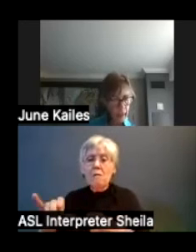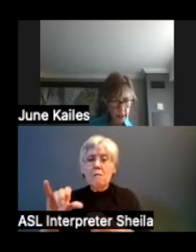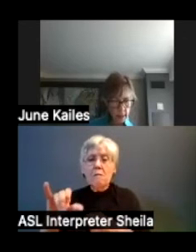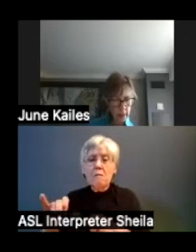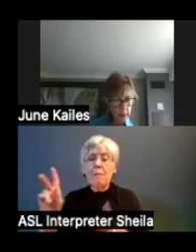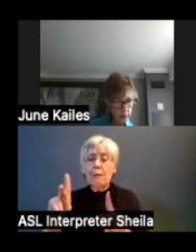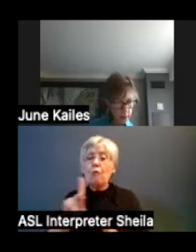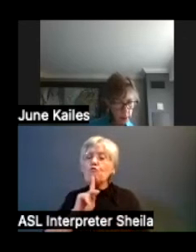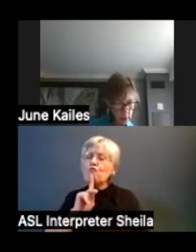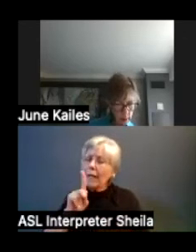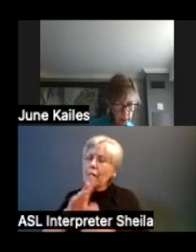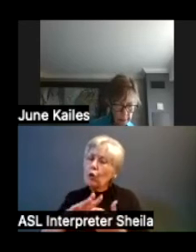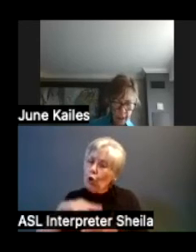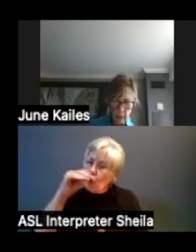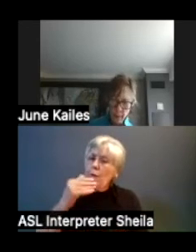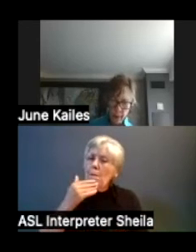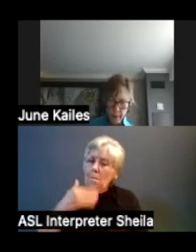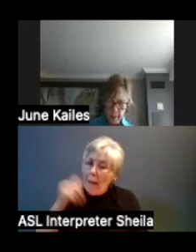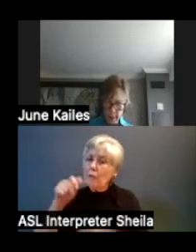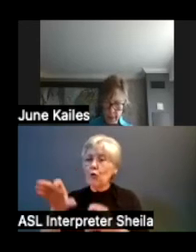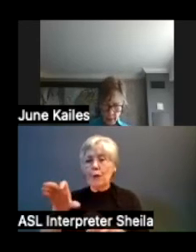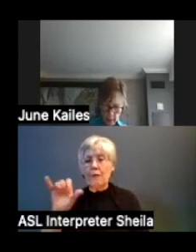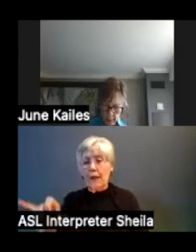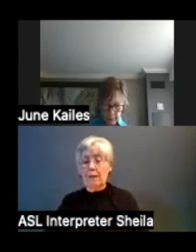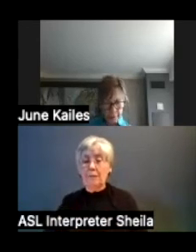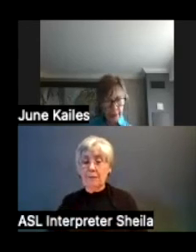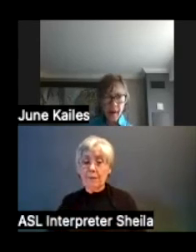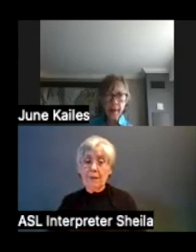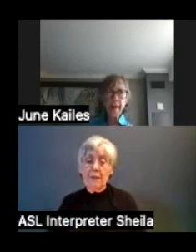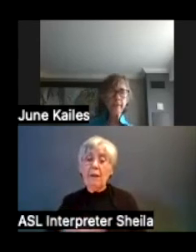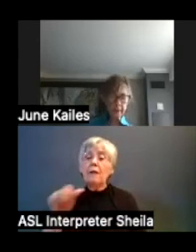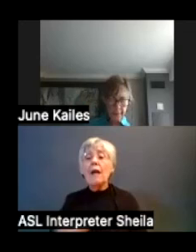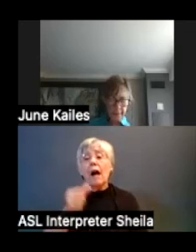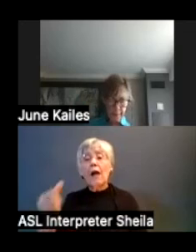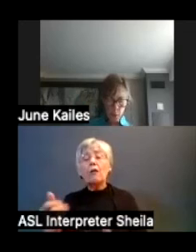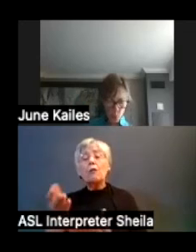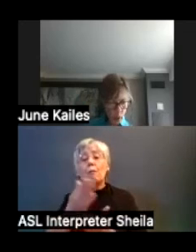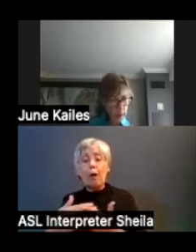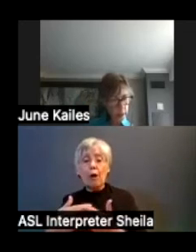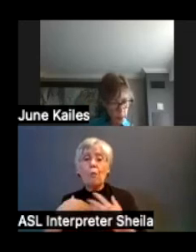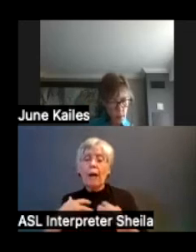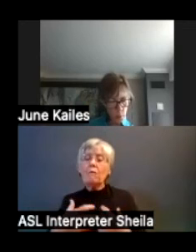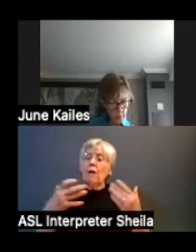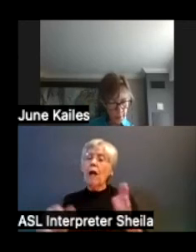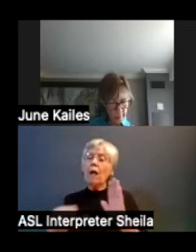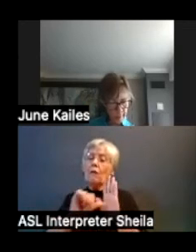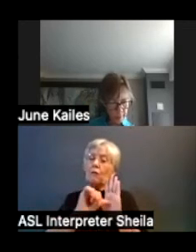learn best. The other part is there's a lot of emphasis on one and done training